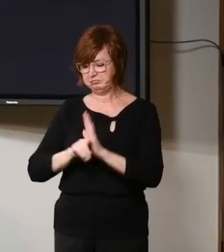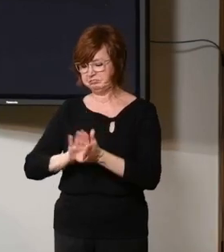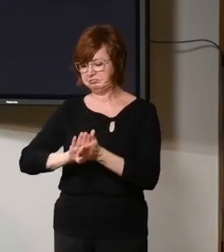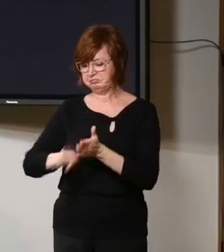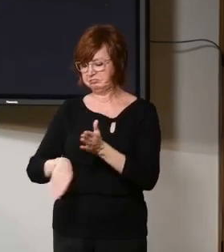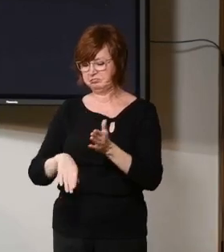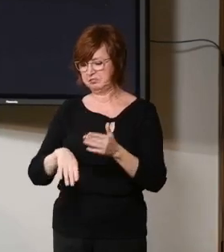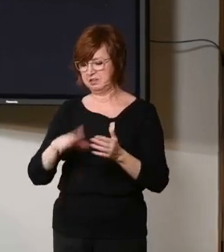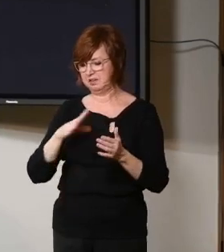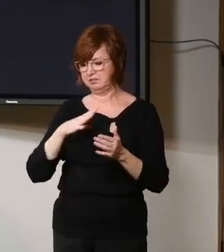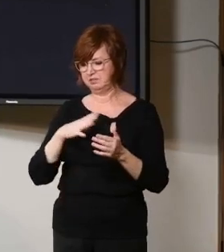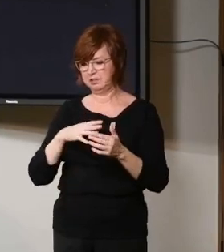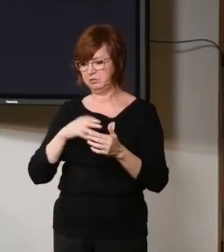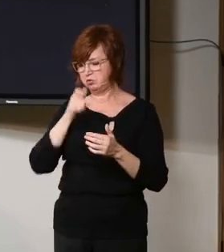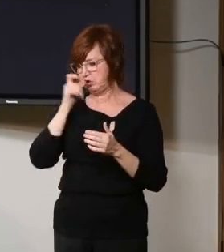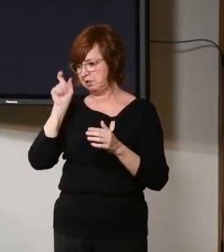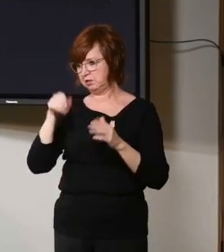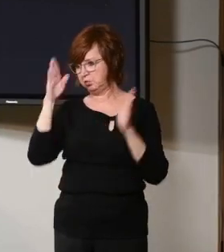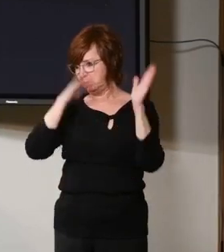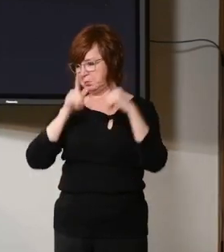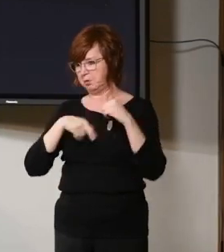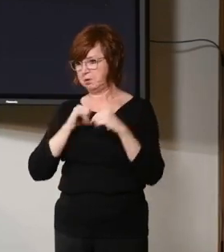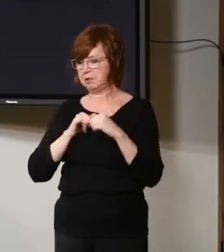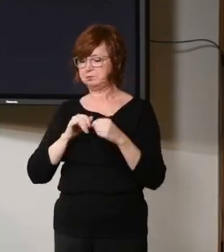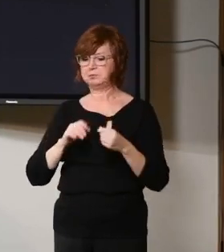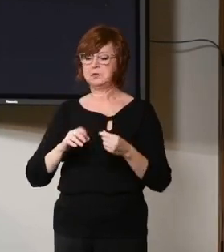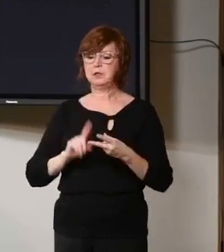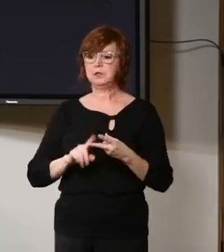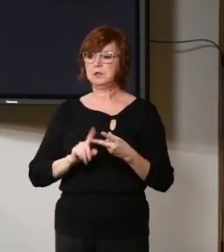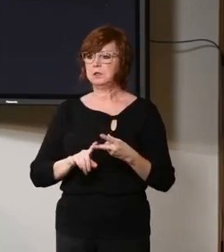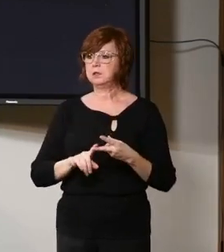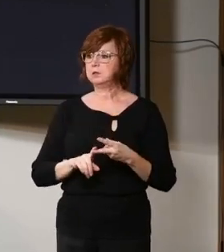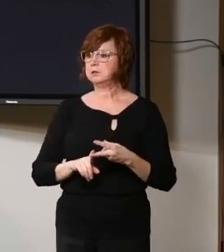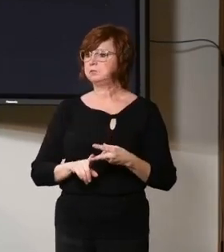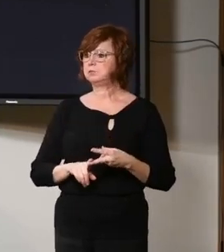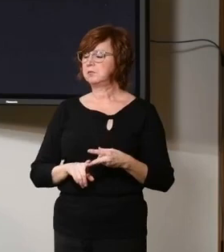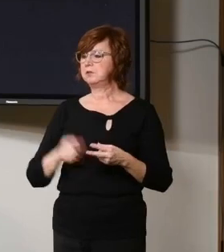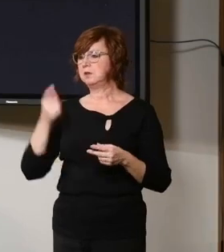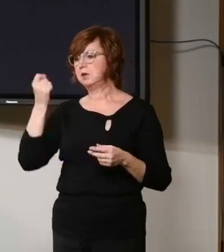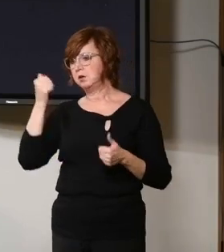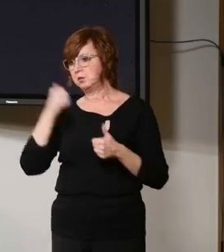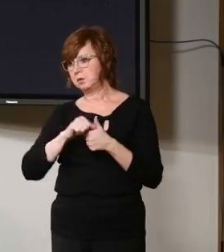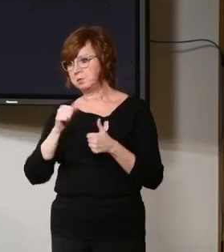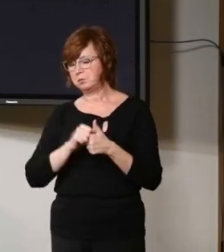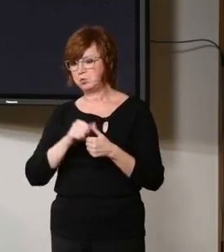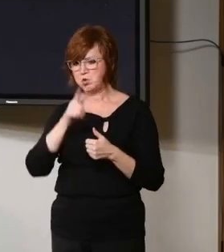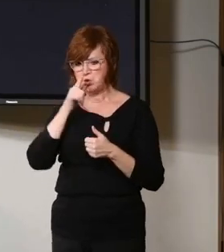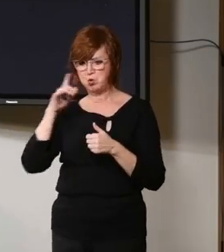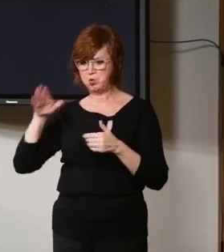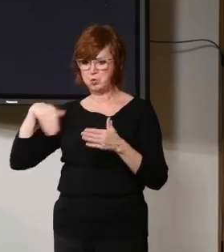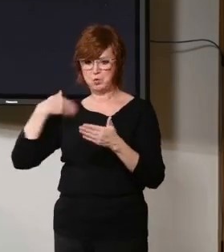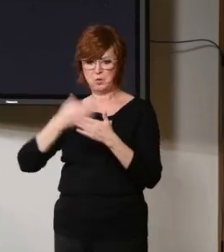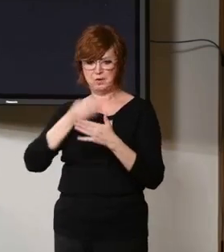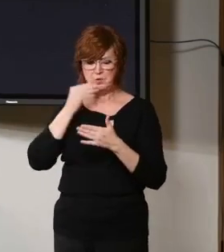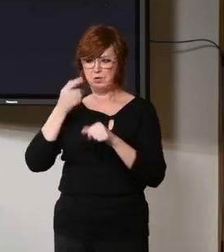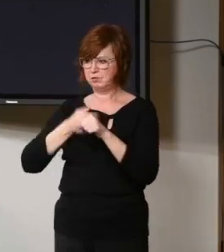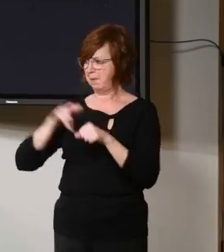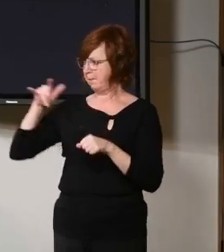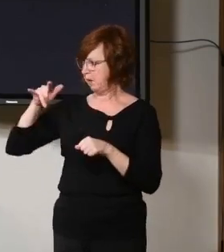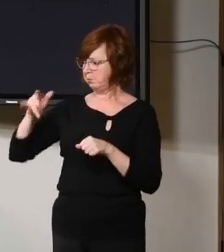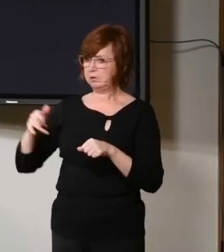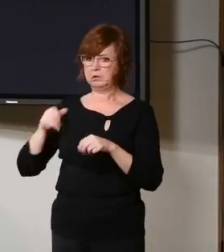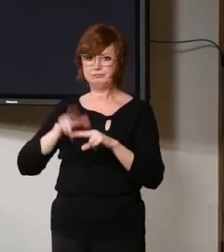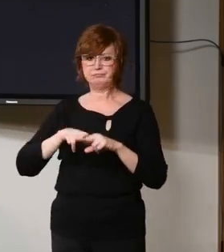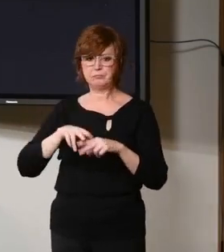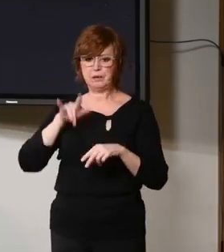people who have traveled, air travel, long trips, they do have a dry cough sometimes for 2-3 days. They do not require testing. If